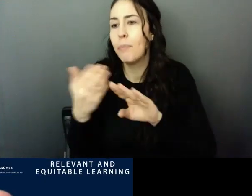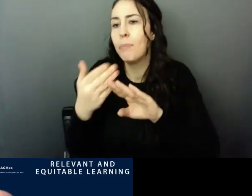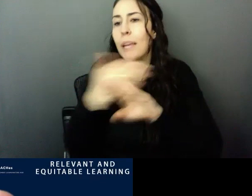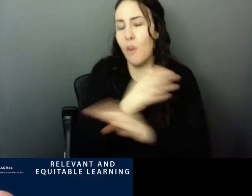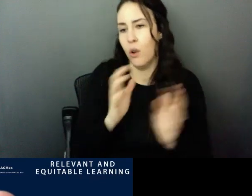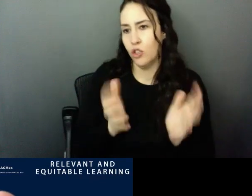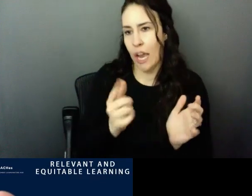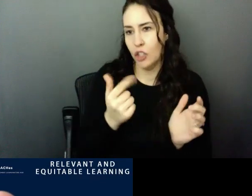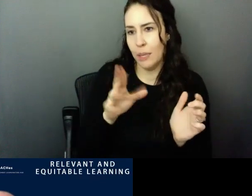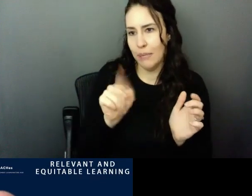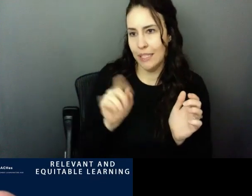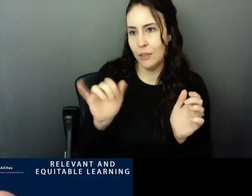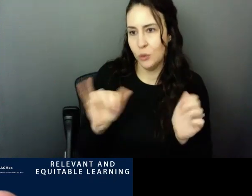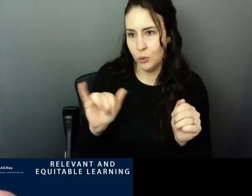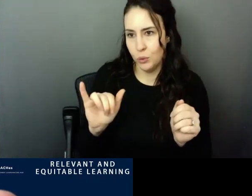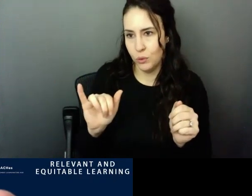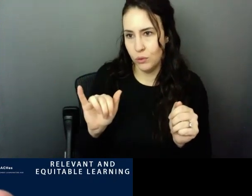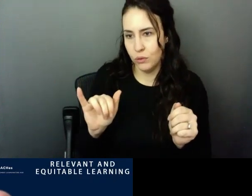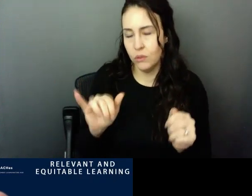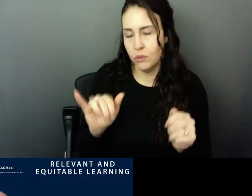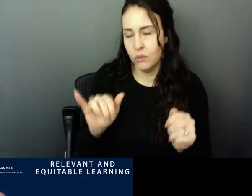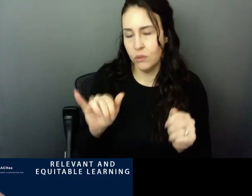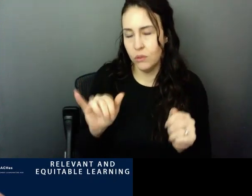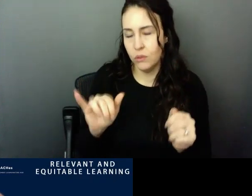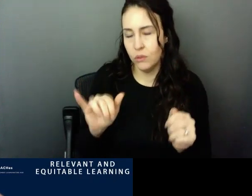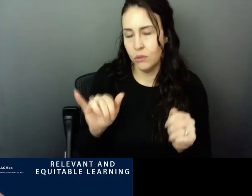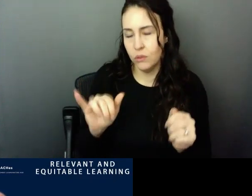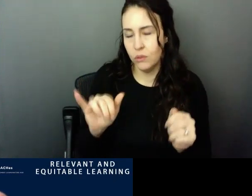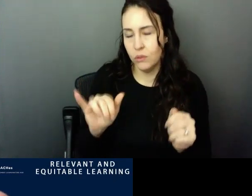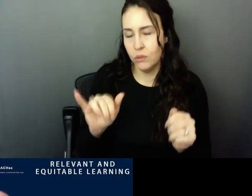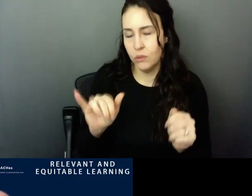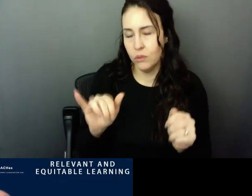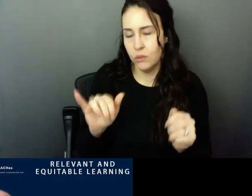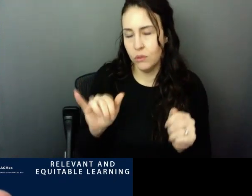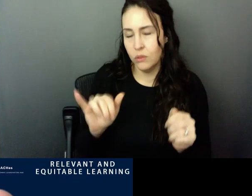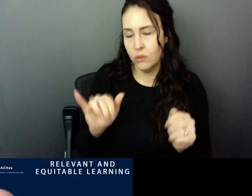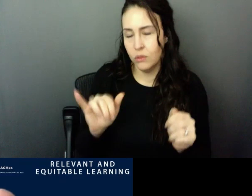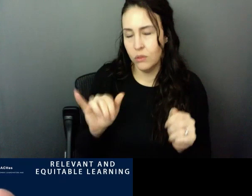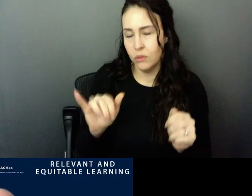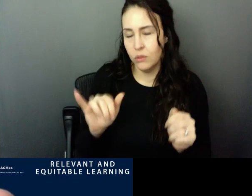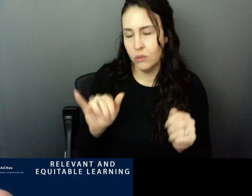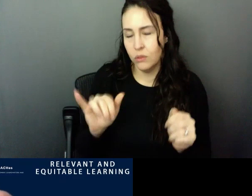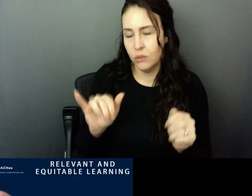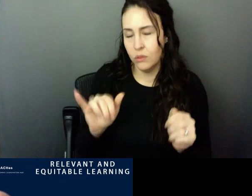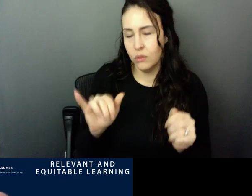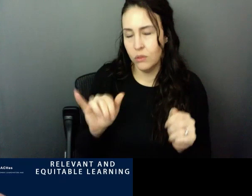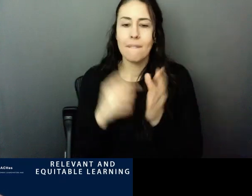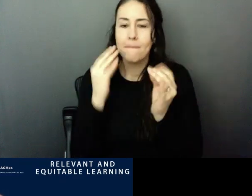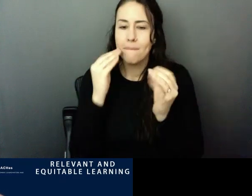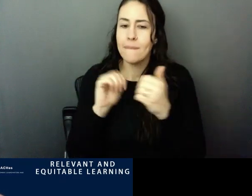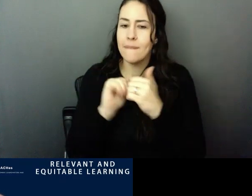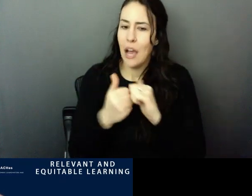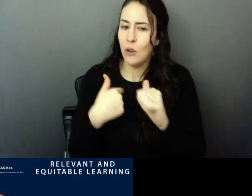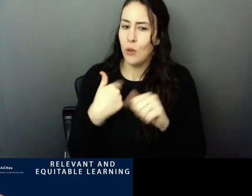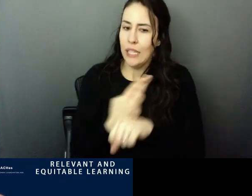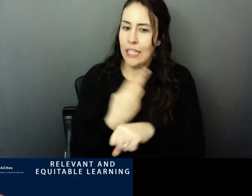need to recognize to say, well, how do we leverage that in a way and in the magnitude where we can